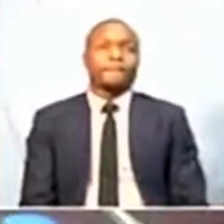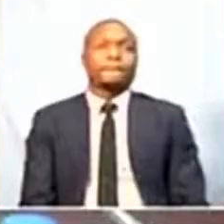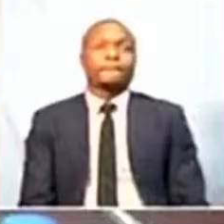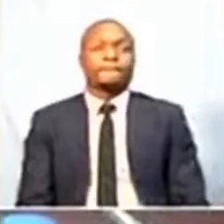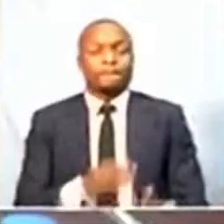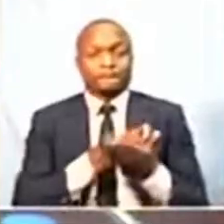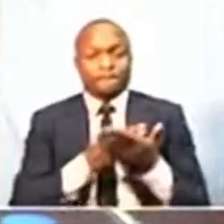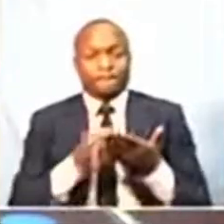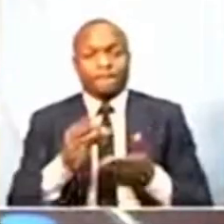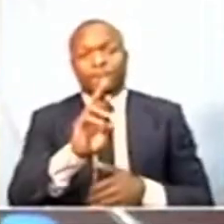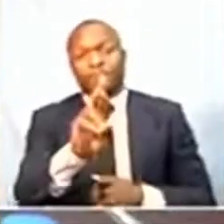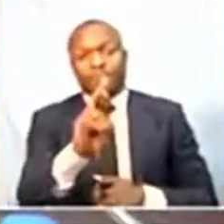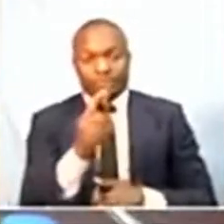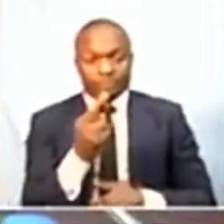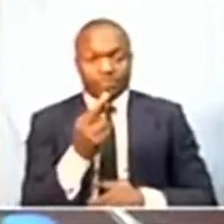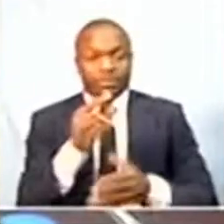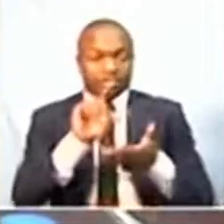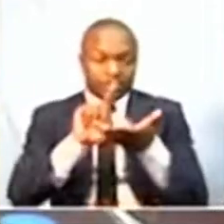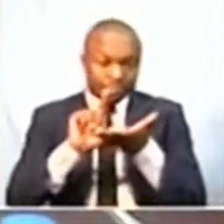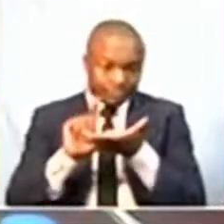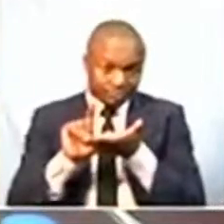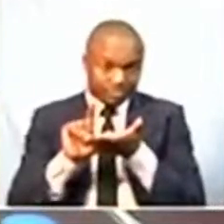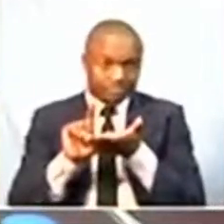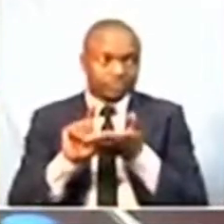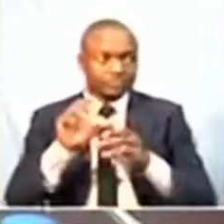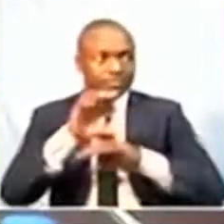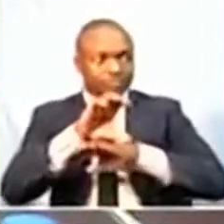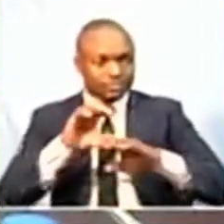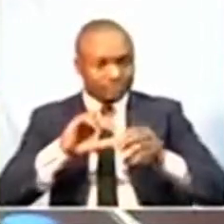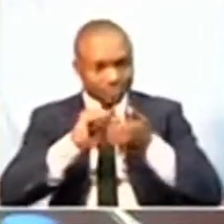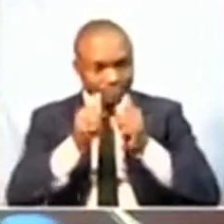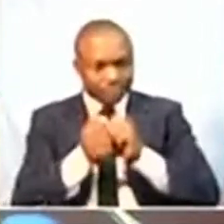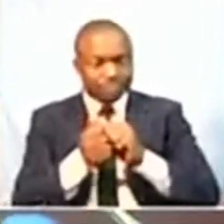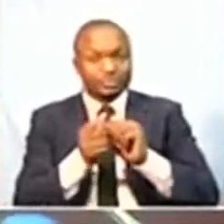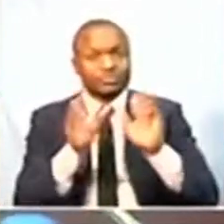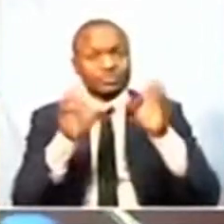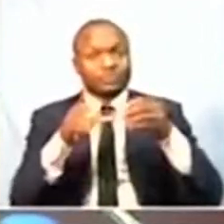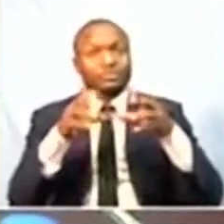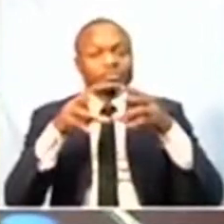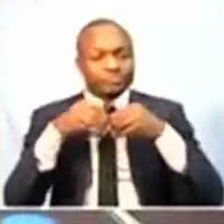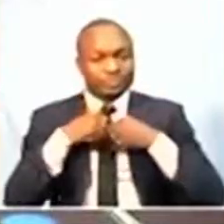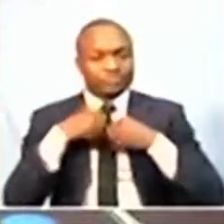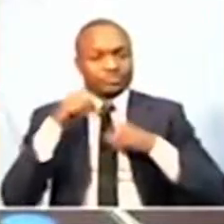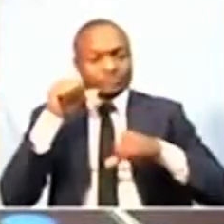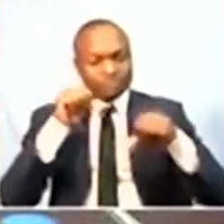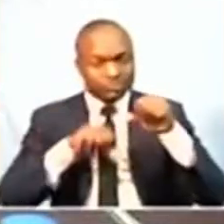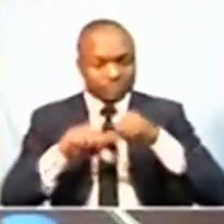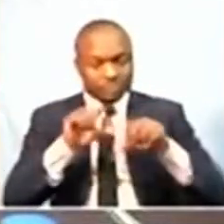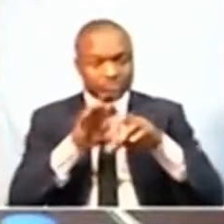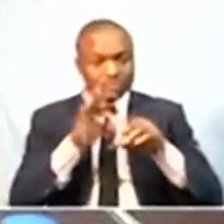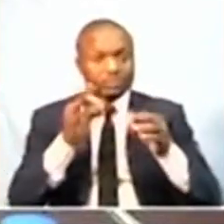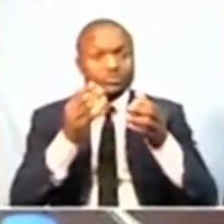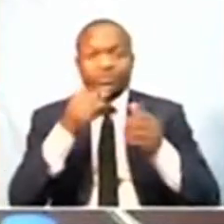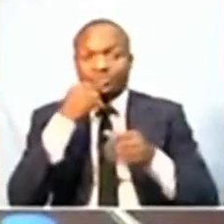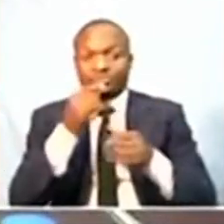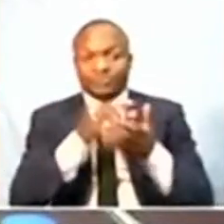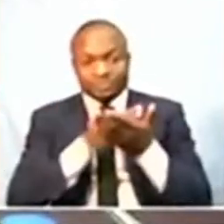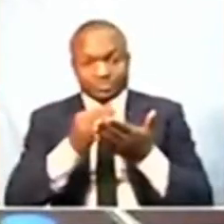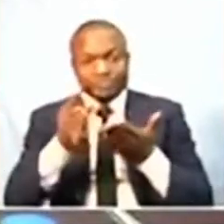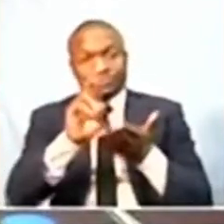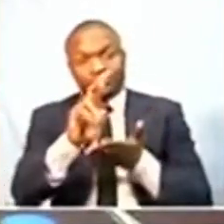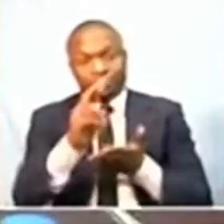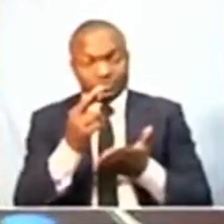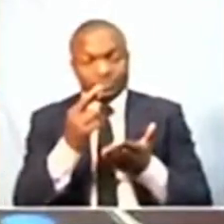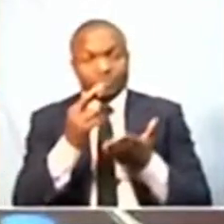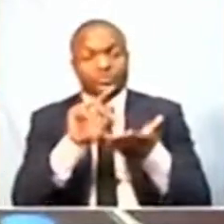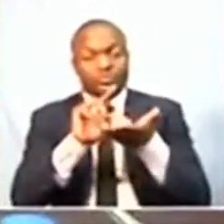Failure to recover loans. Cause of the query, Chair, Council wishes to acknowledge the auditor's finding and state that the failure to recover the